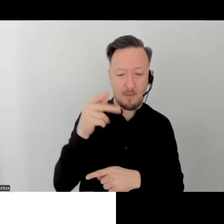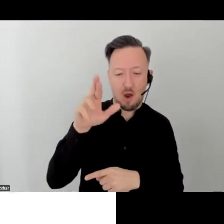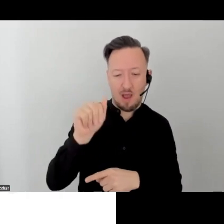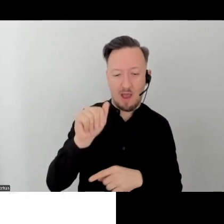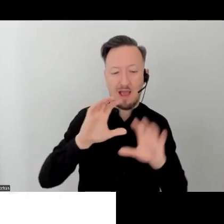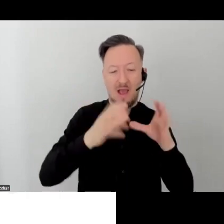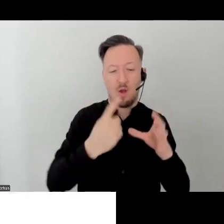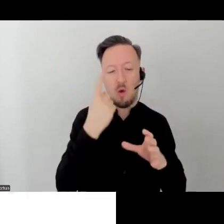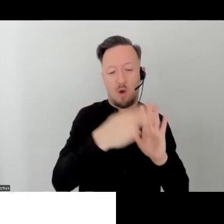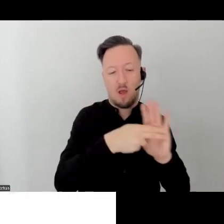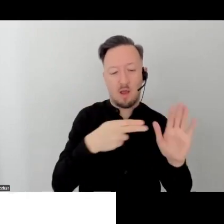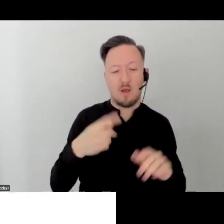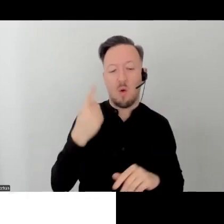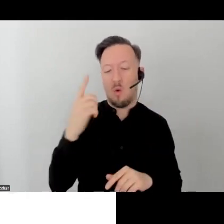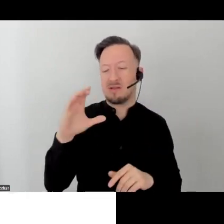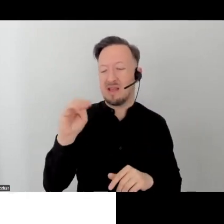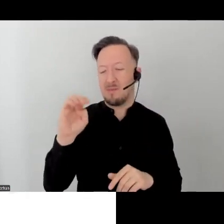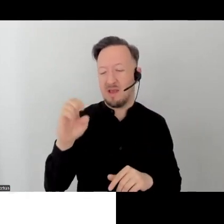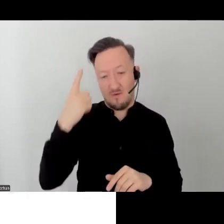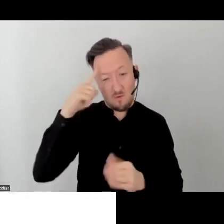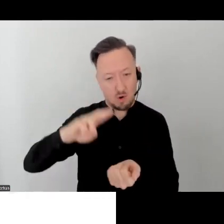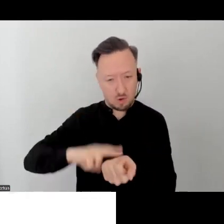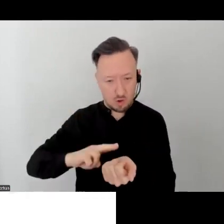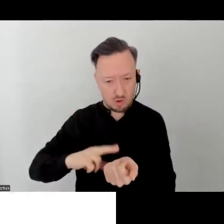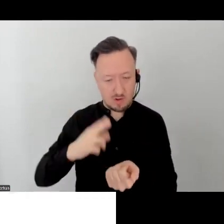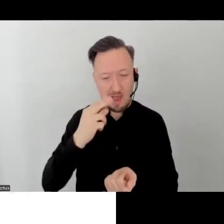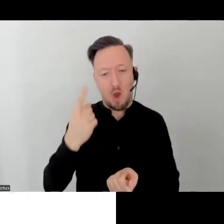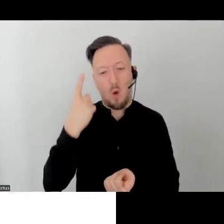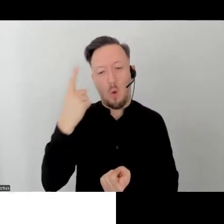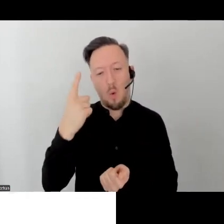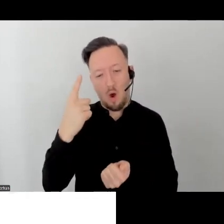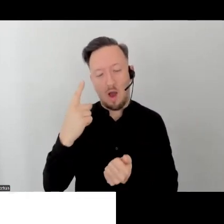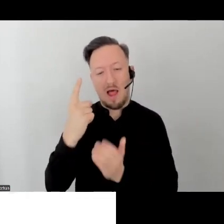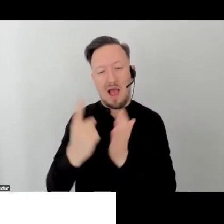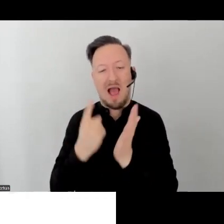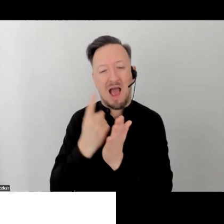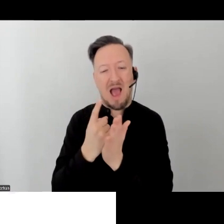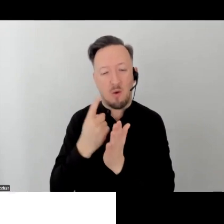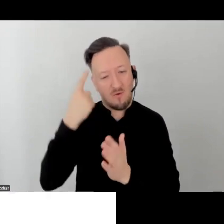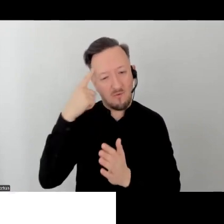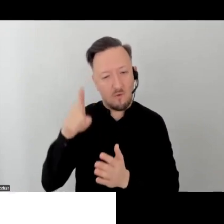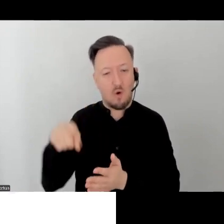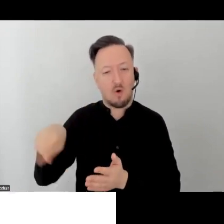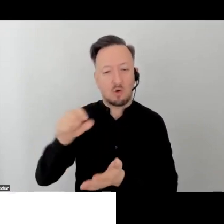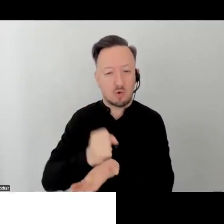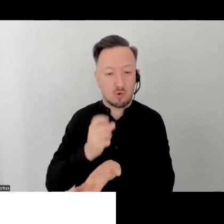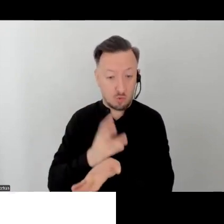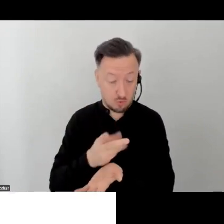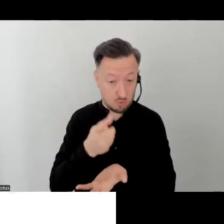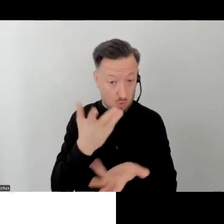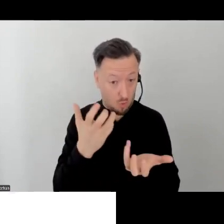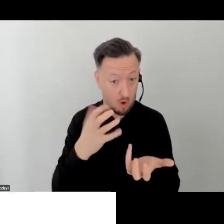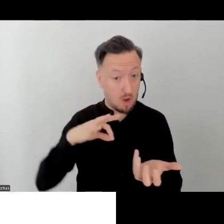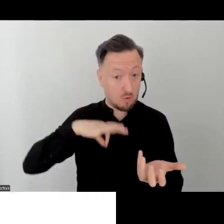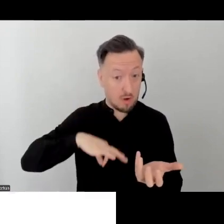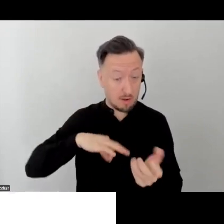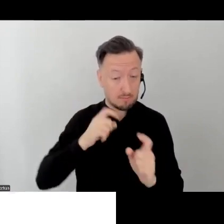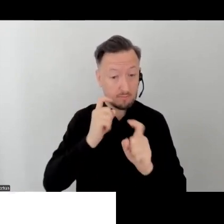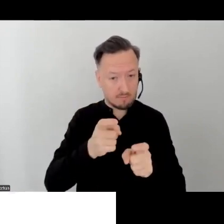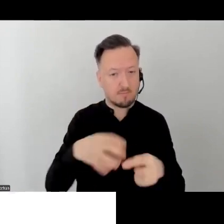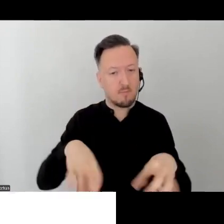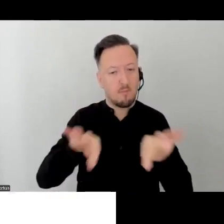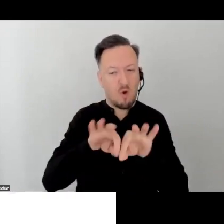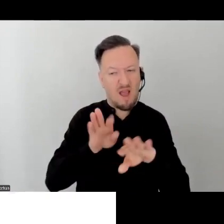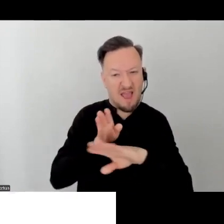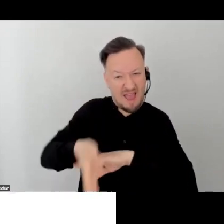CNE credit for nurses, and one contact hour for social workers. If you'd like to receive credit for attending, make sure to fill out the